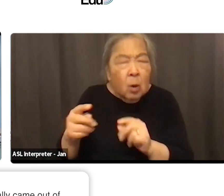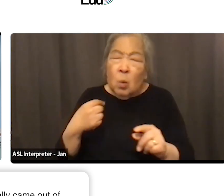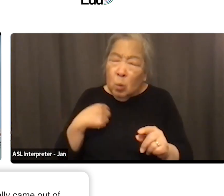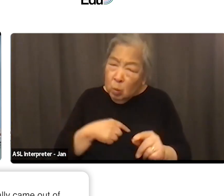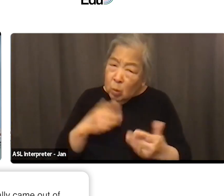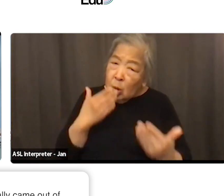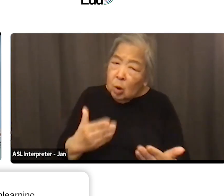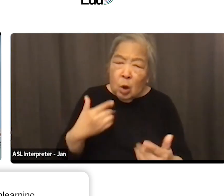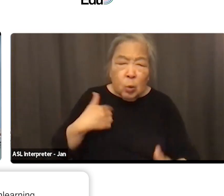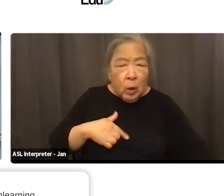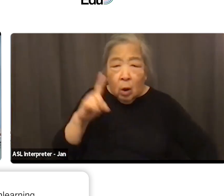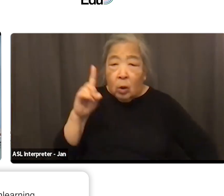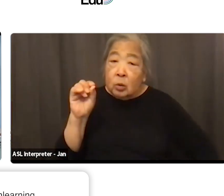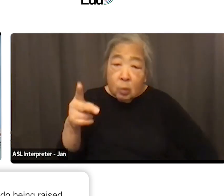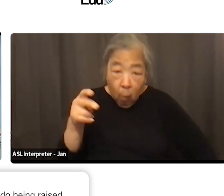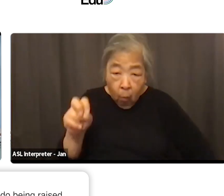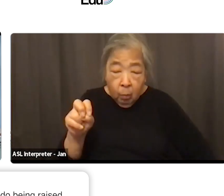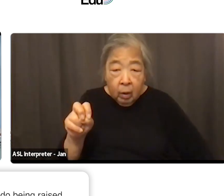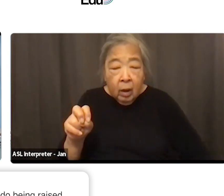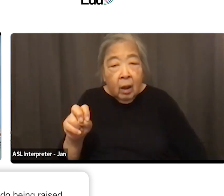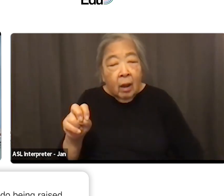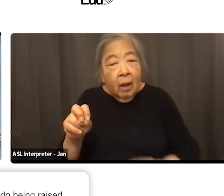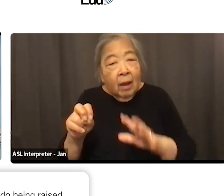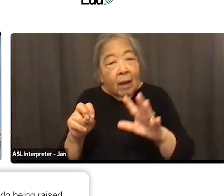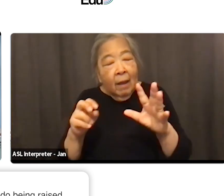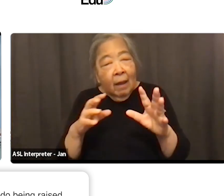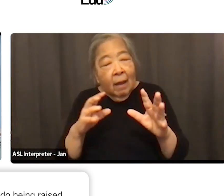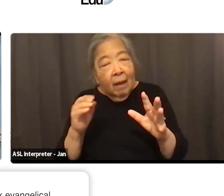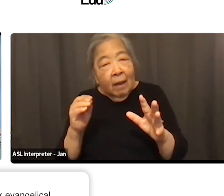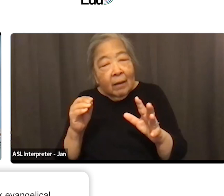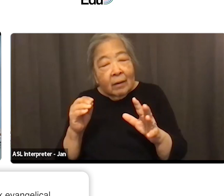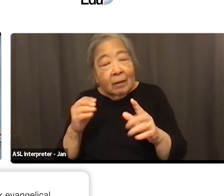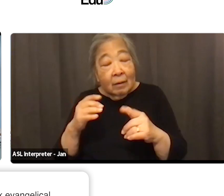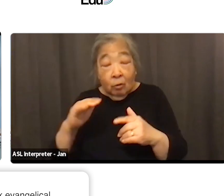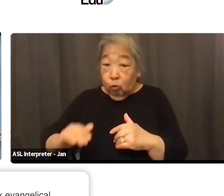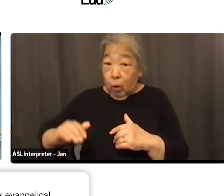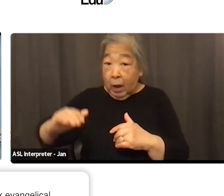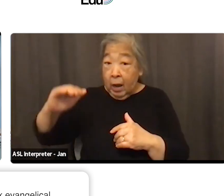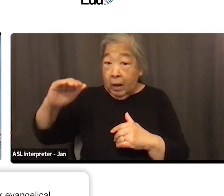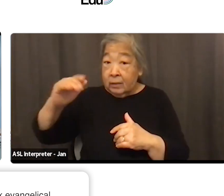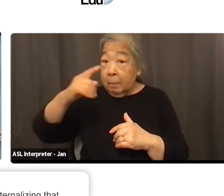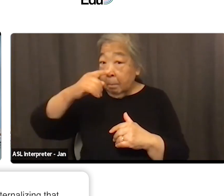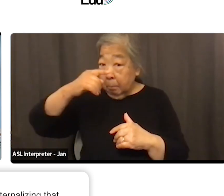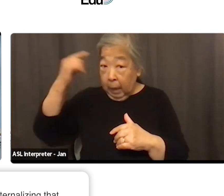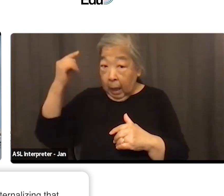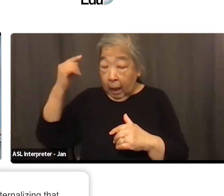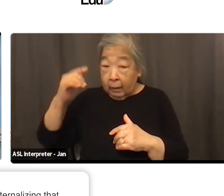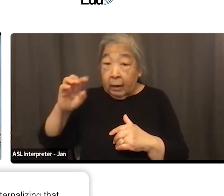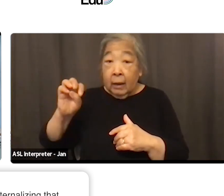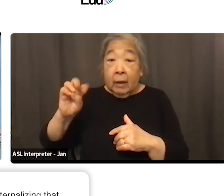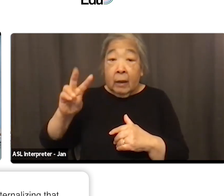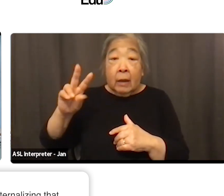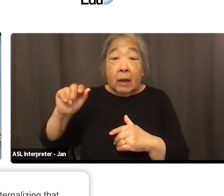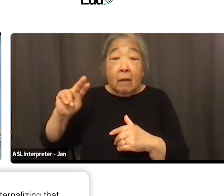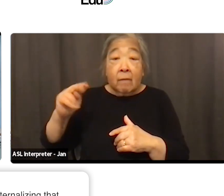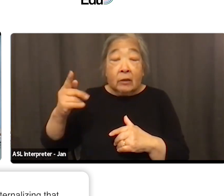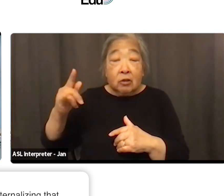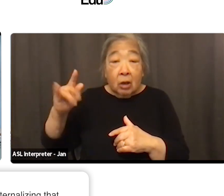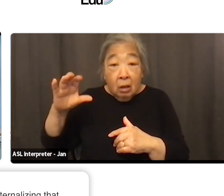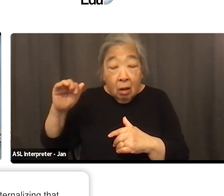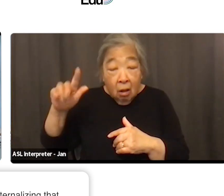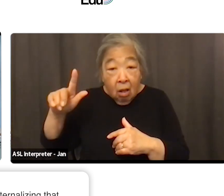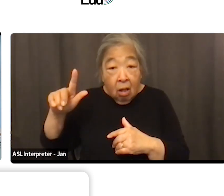of the unlearning that I had to do being raised as a Black evangelical, and really